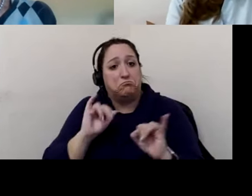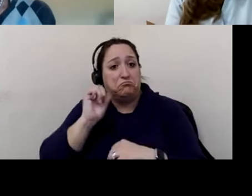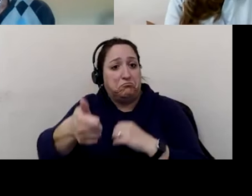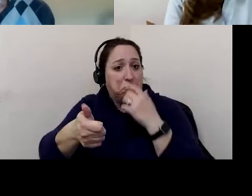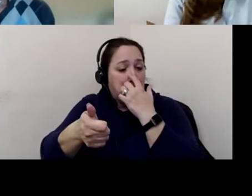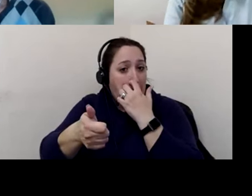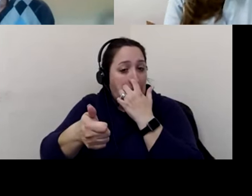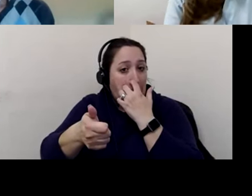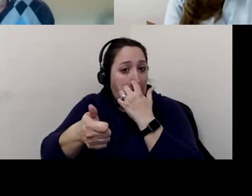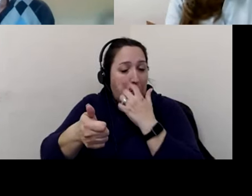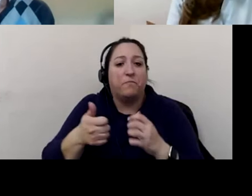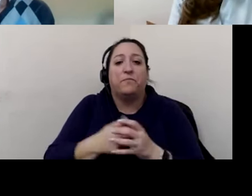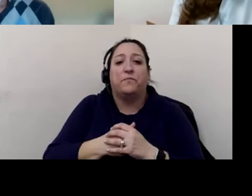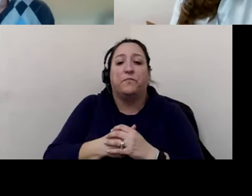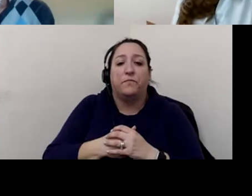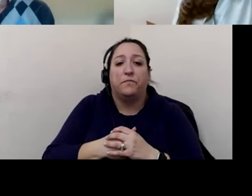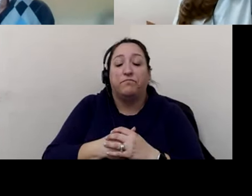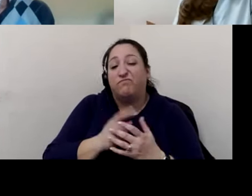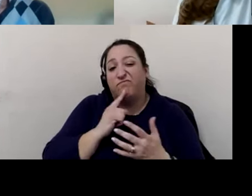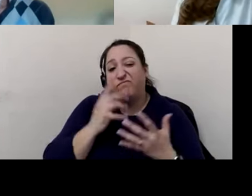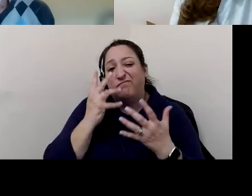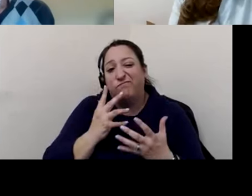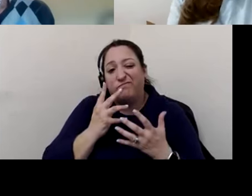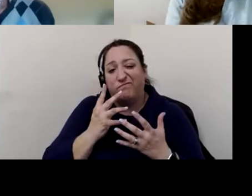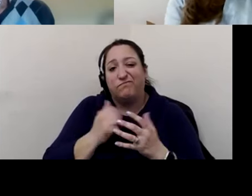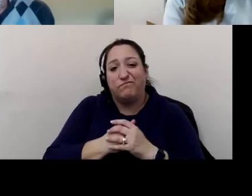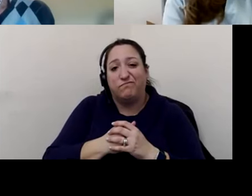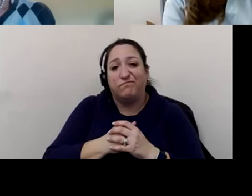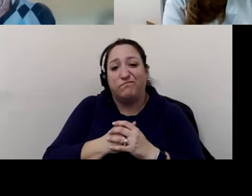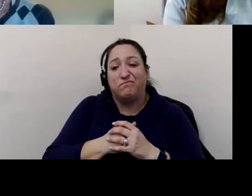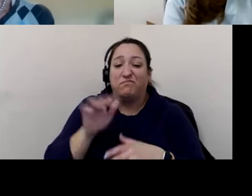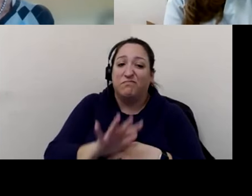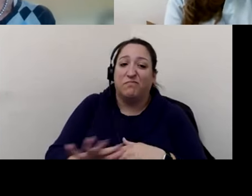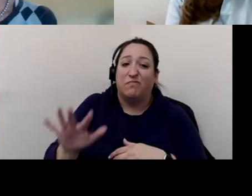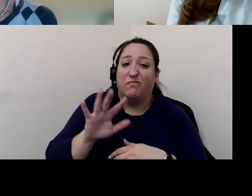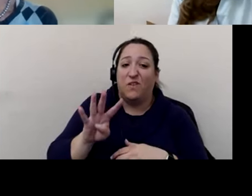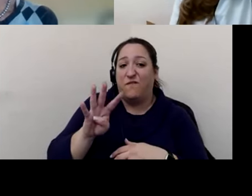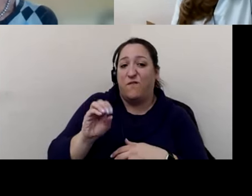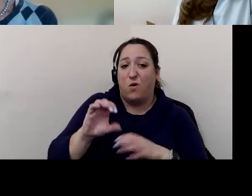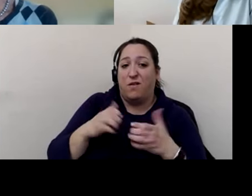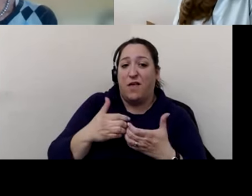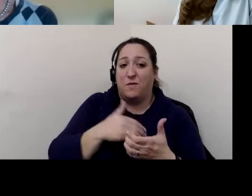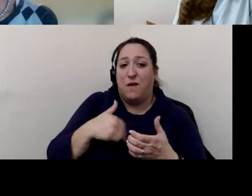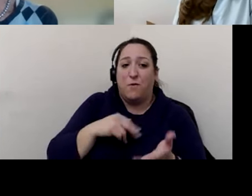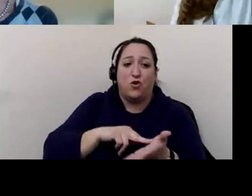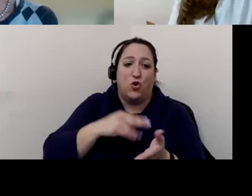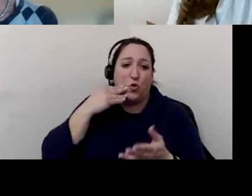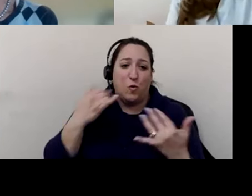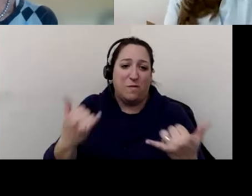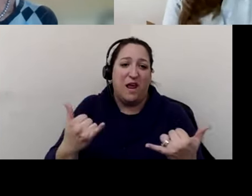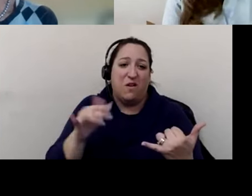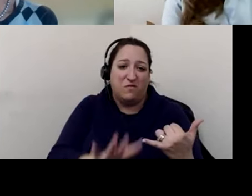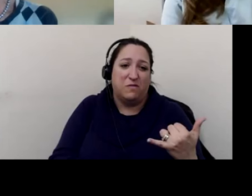own. And unfortunately, we have approximately 40 class members currently in a nursing home setting.